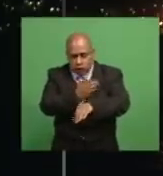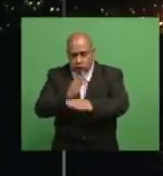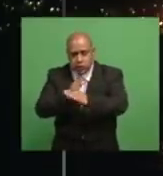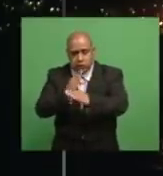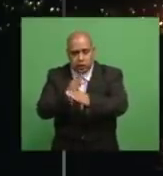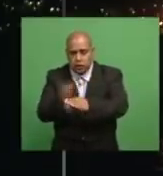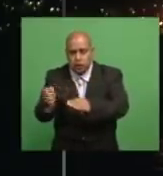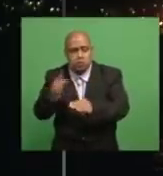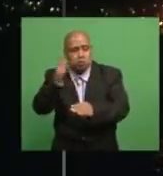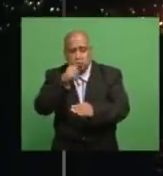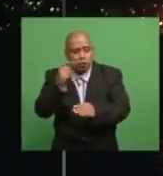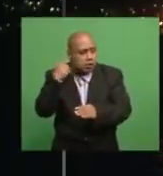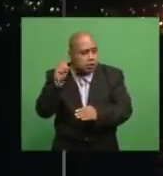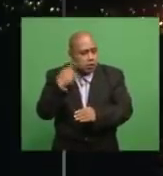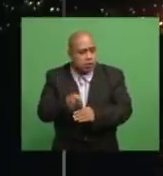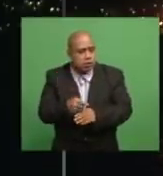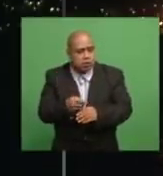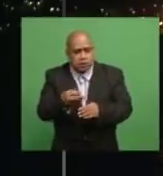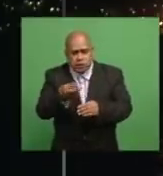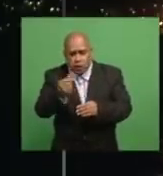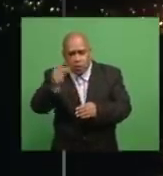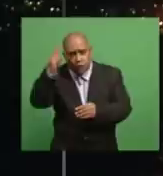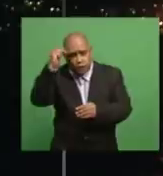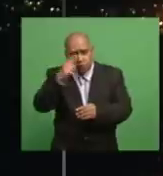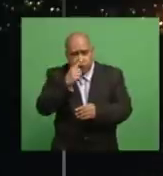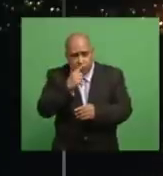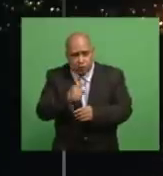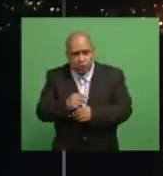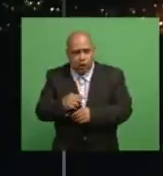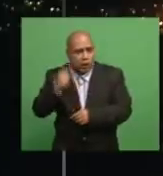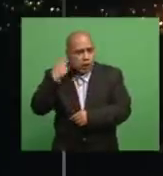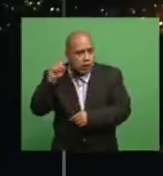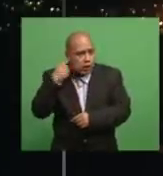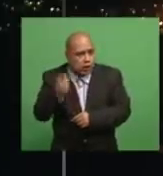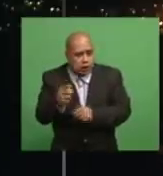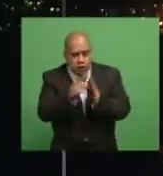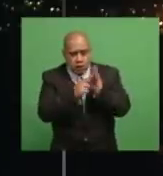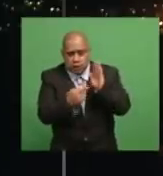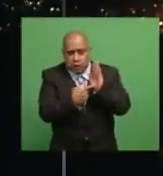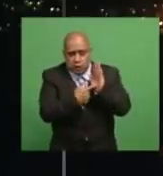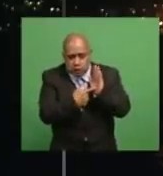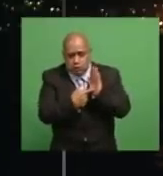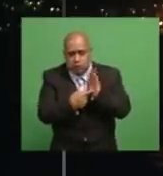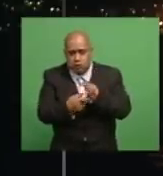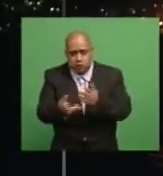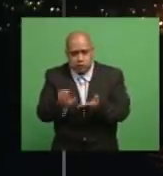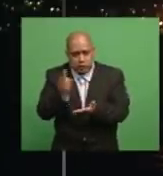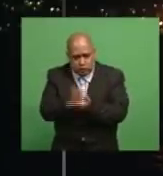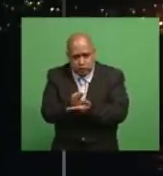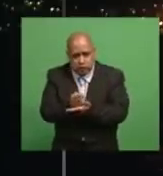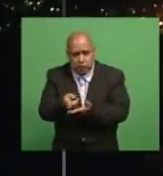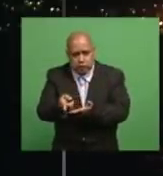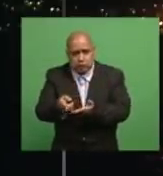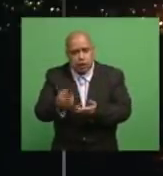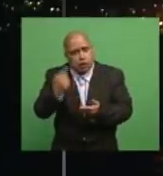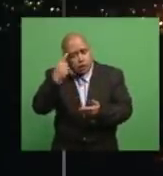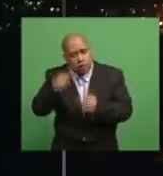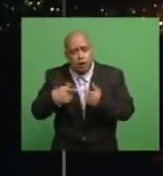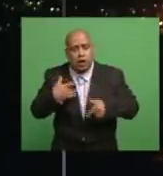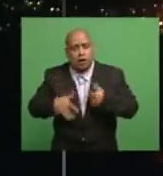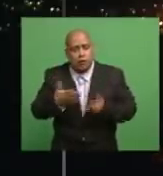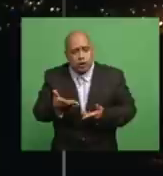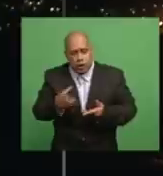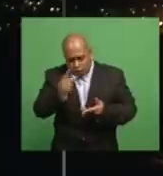some Fijians are still taking these directives lightly when the reality is that it's a matter of life and death as we are trying to contain